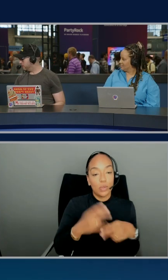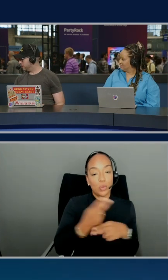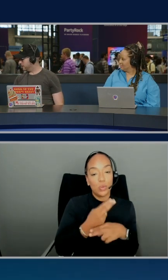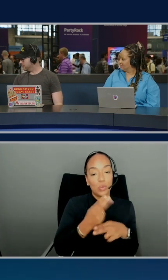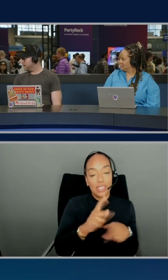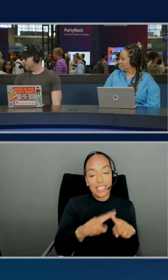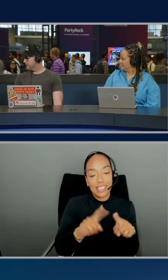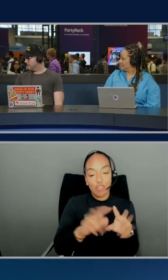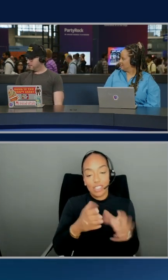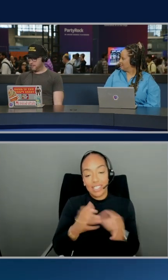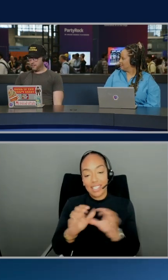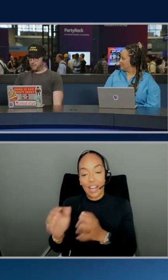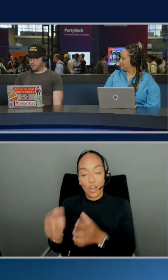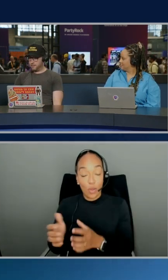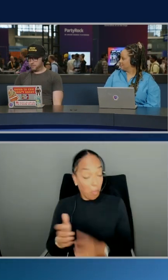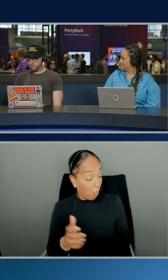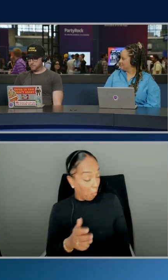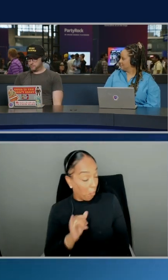pretty interesting.